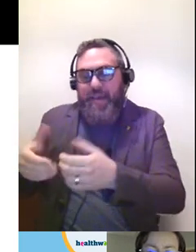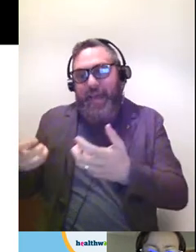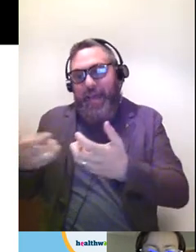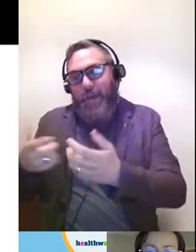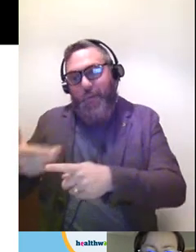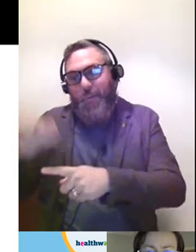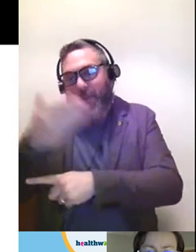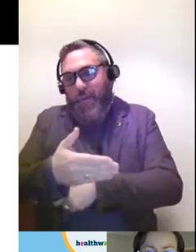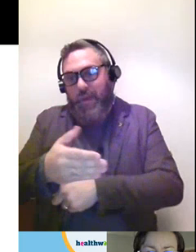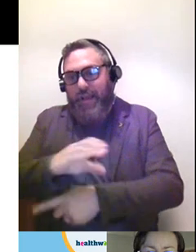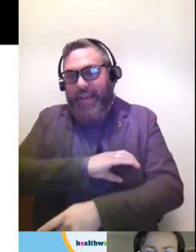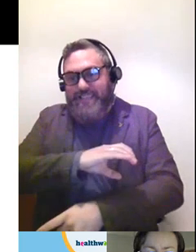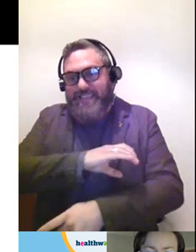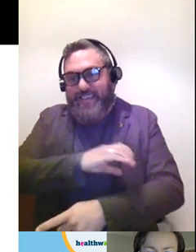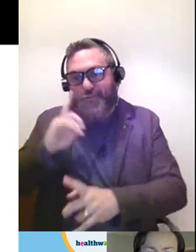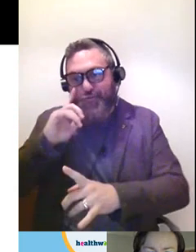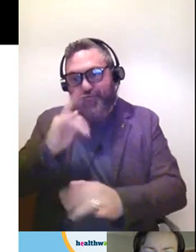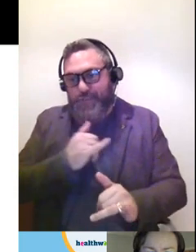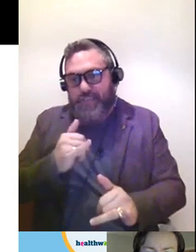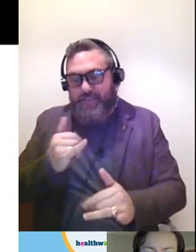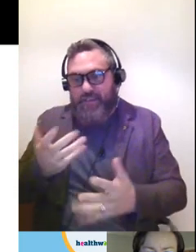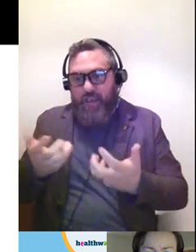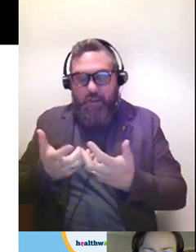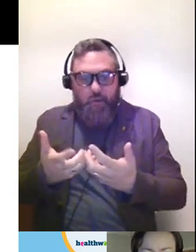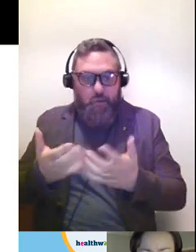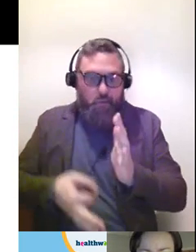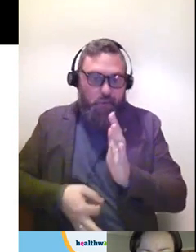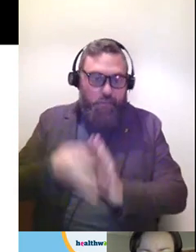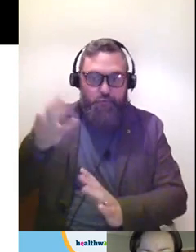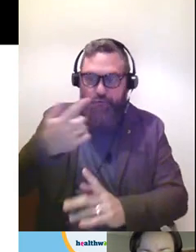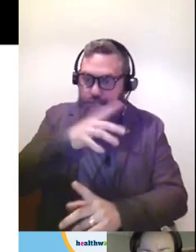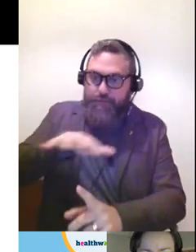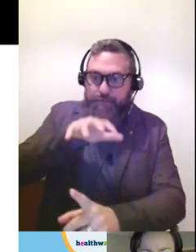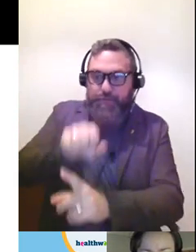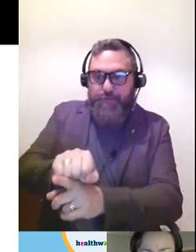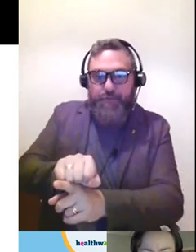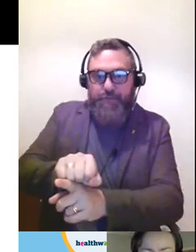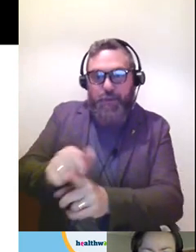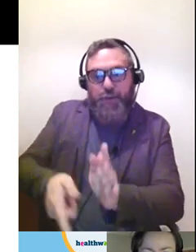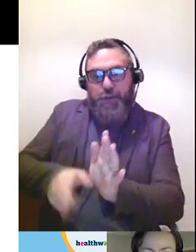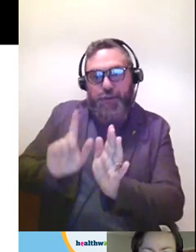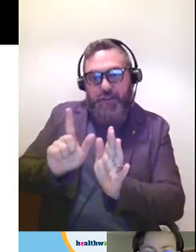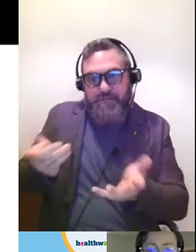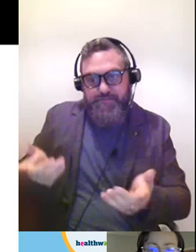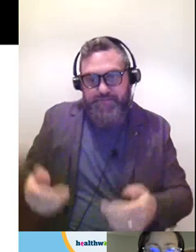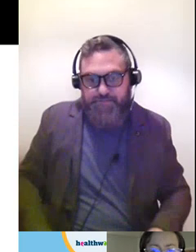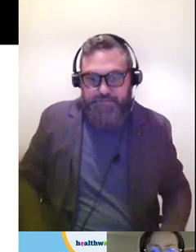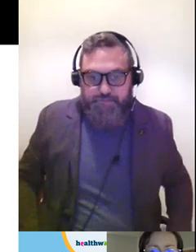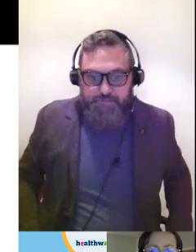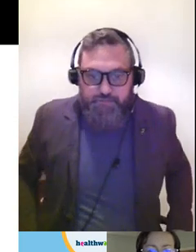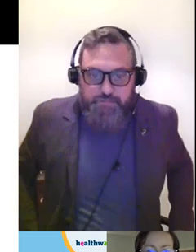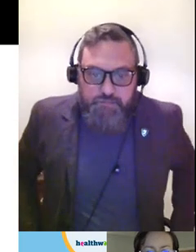cancer screening, and how we will improve our diagnosis rates of cancer.